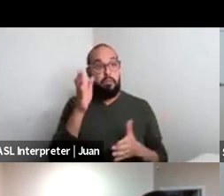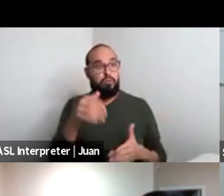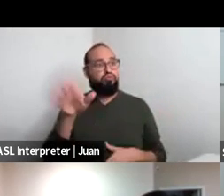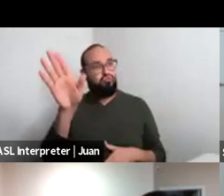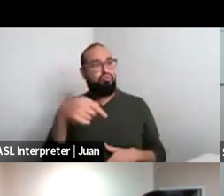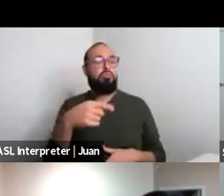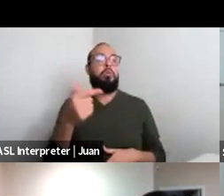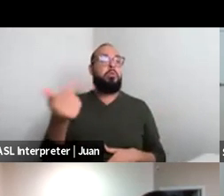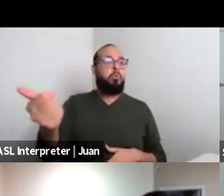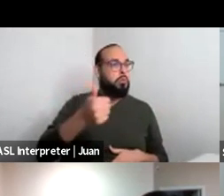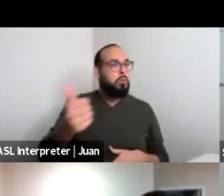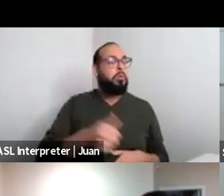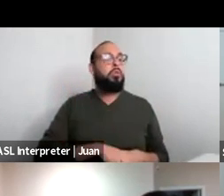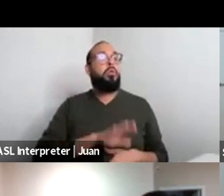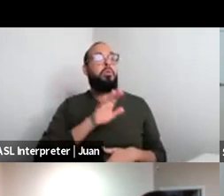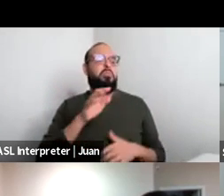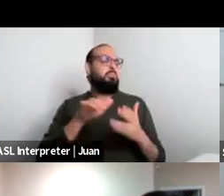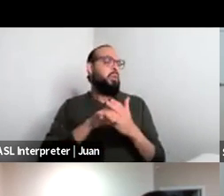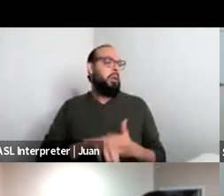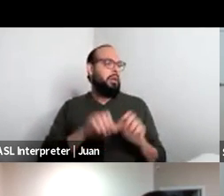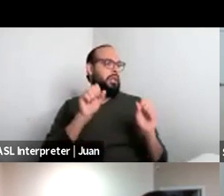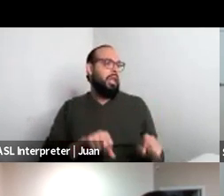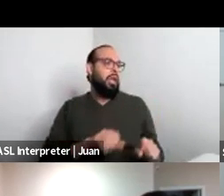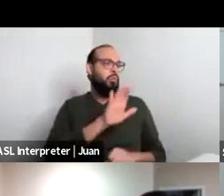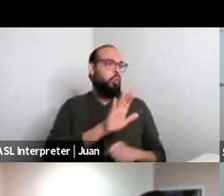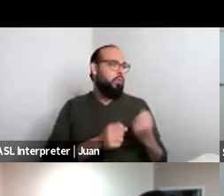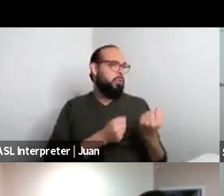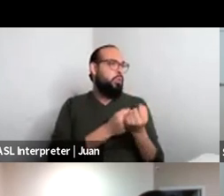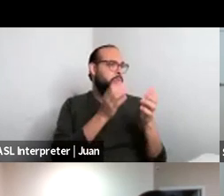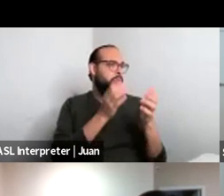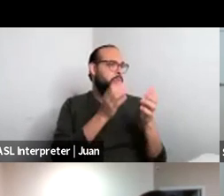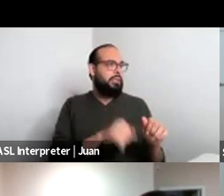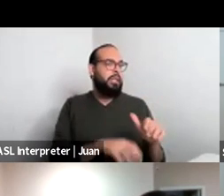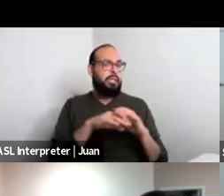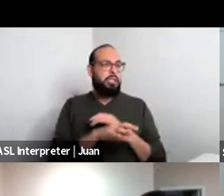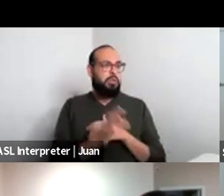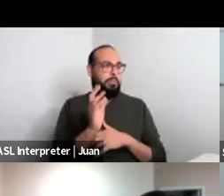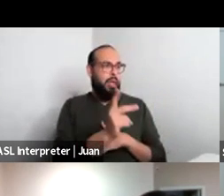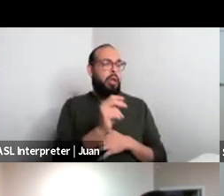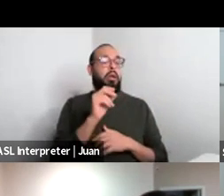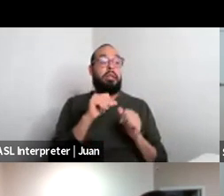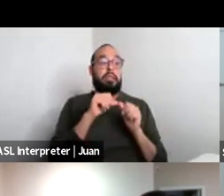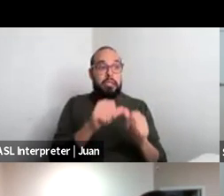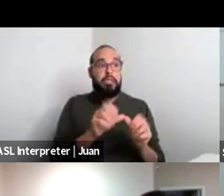your support person could come back in, and then we could continue the meeting rather than having it either